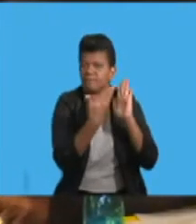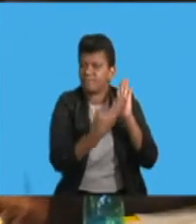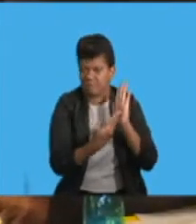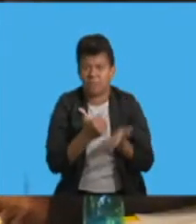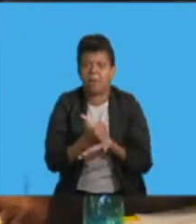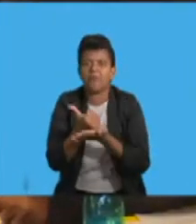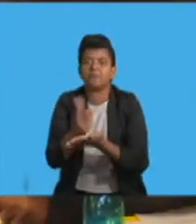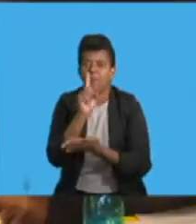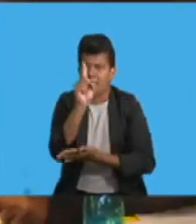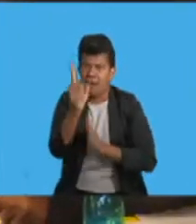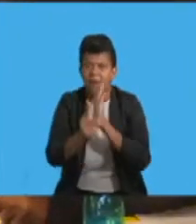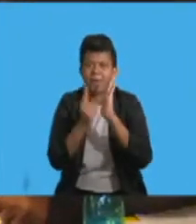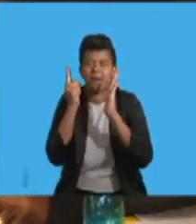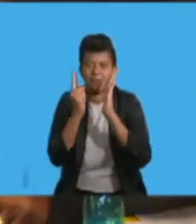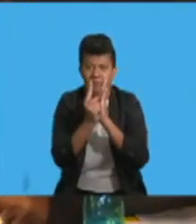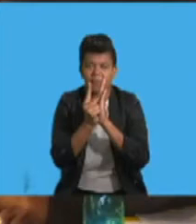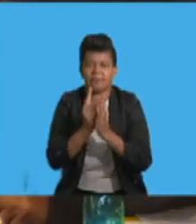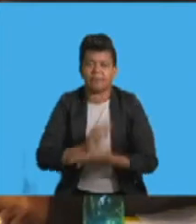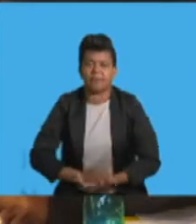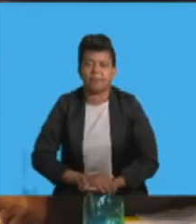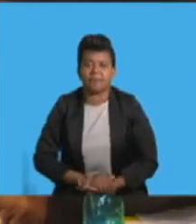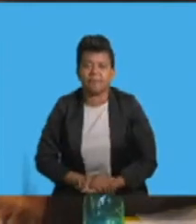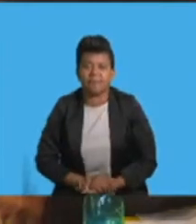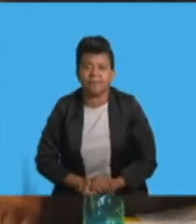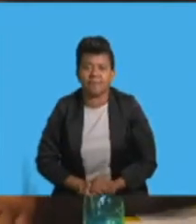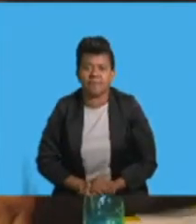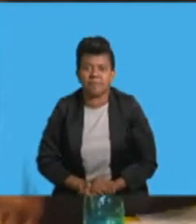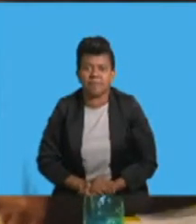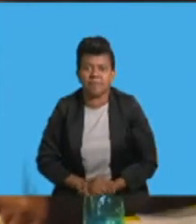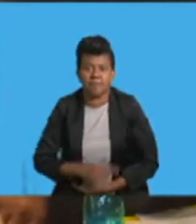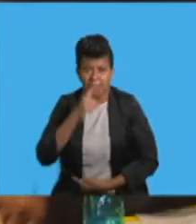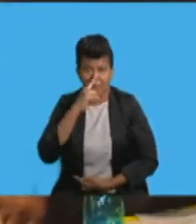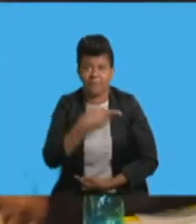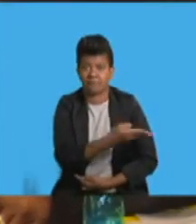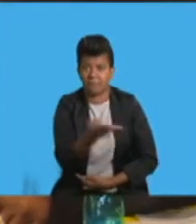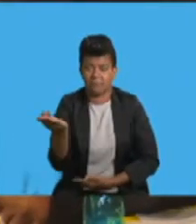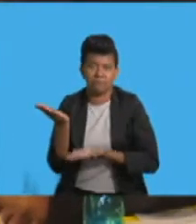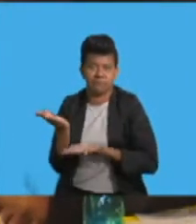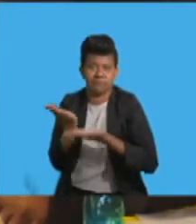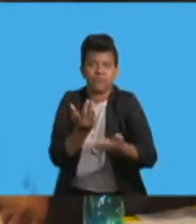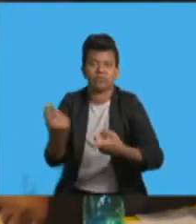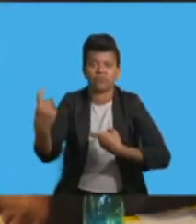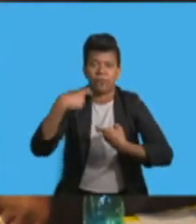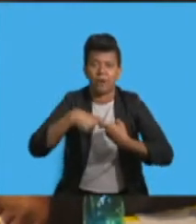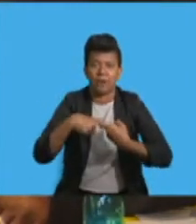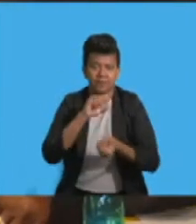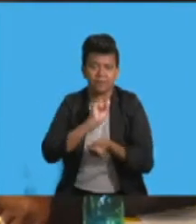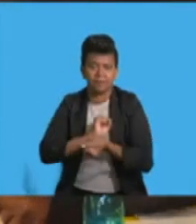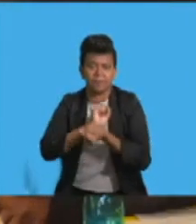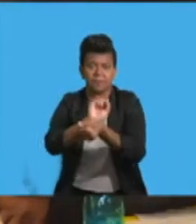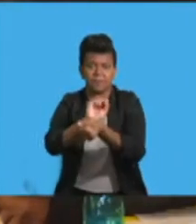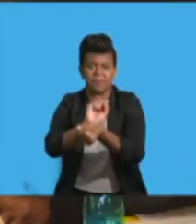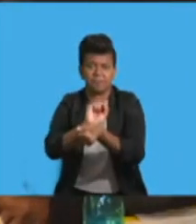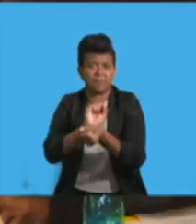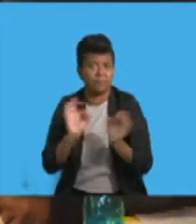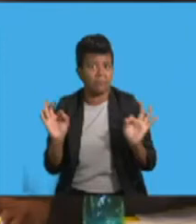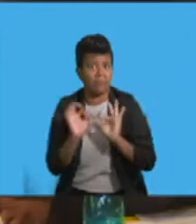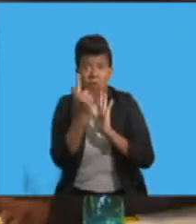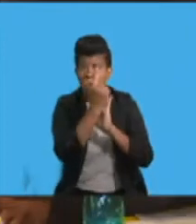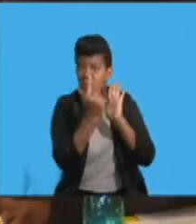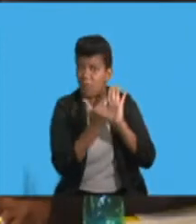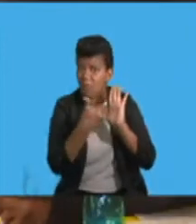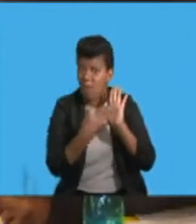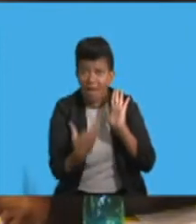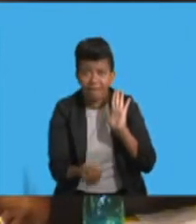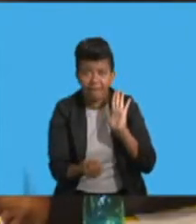hour when people are brought into the police station, if they don't have any lawyers, then they can